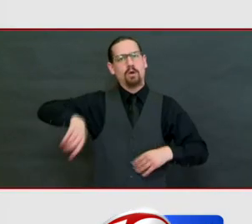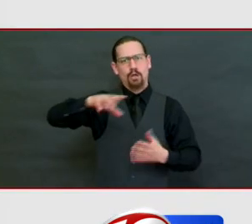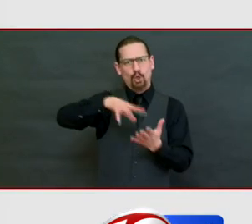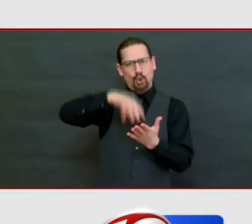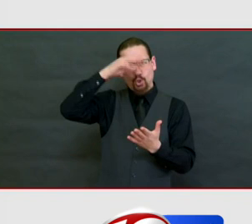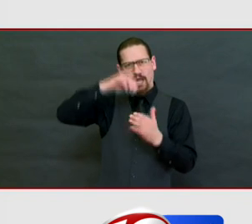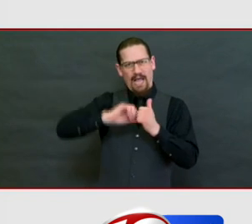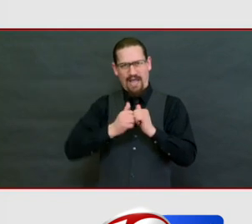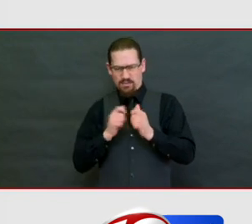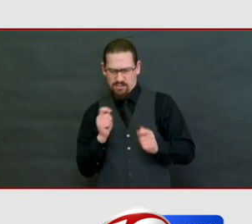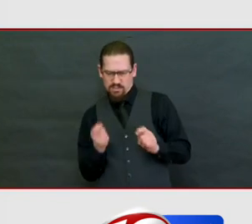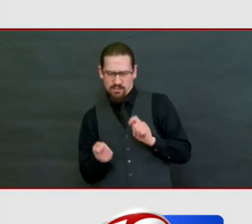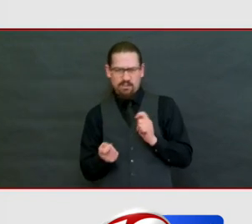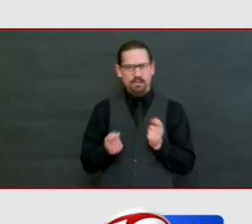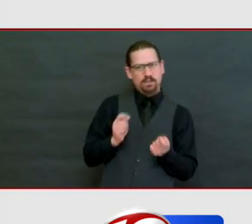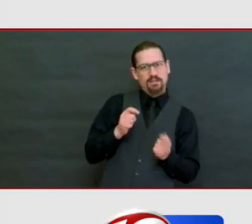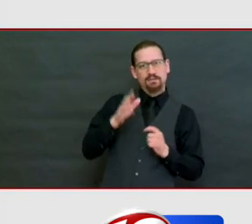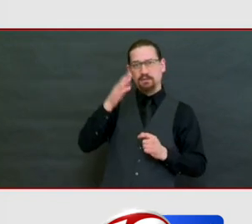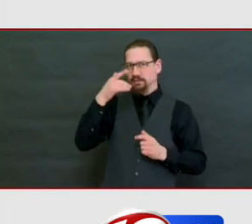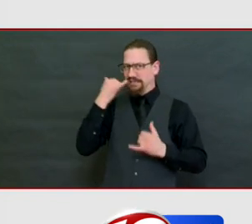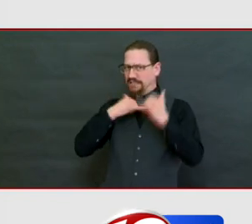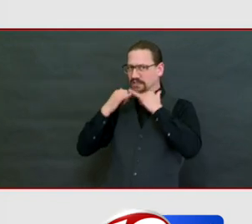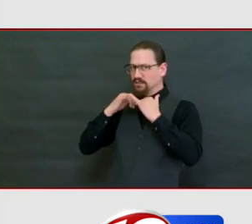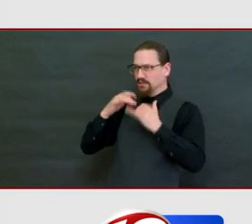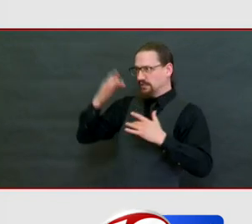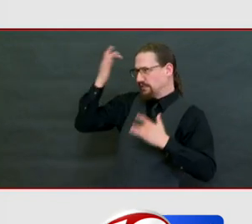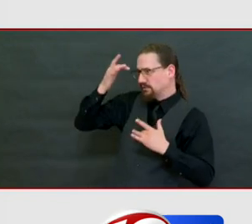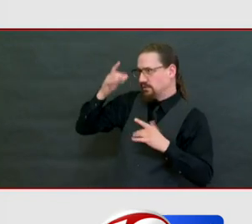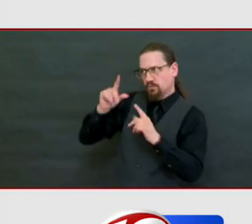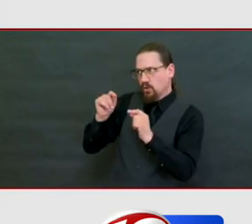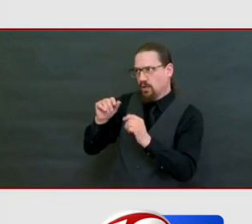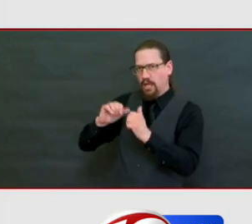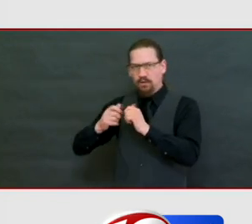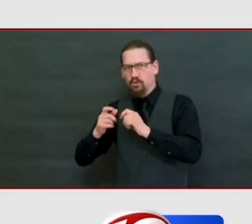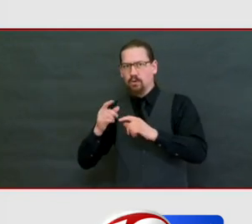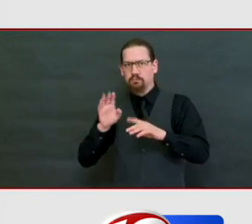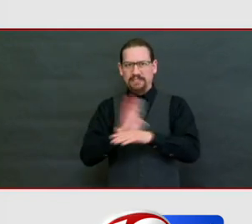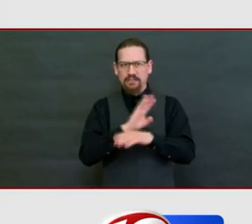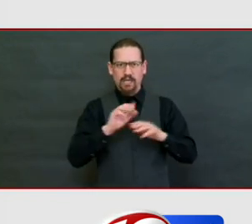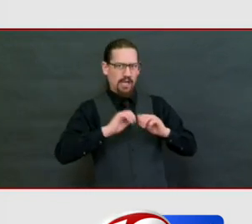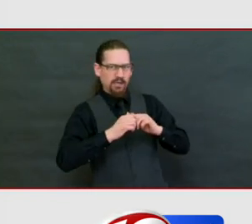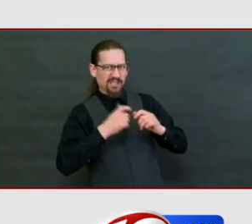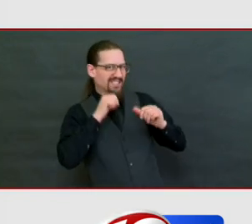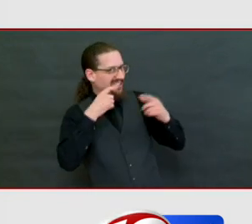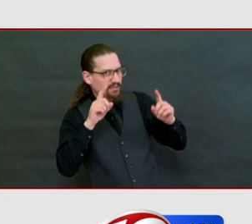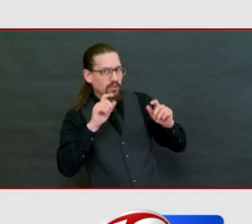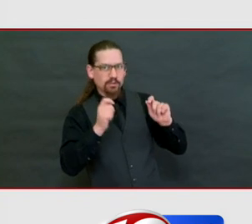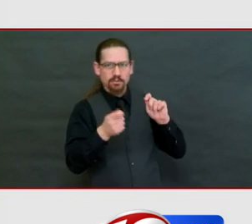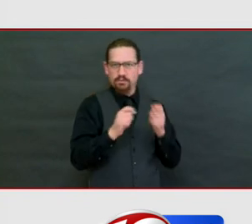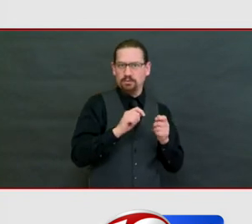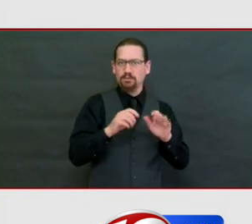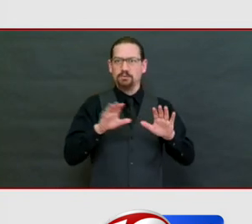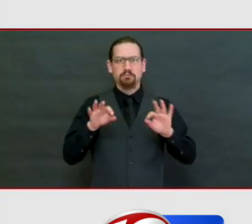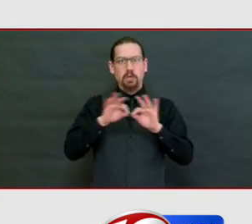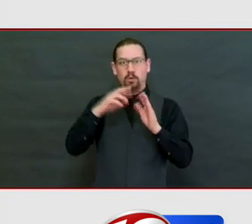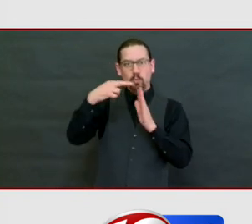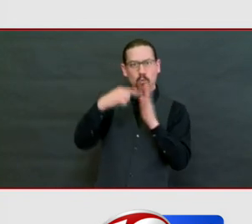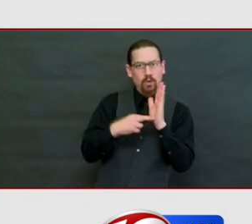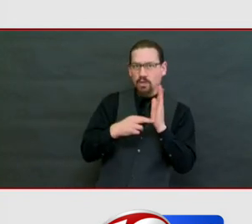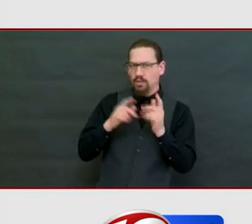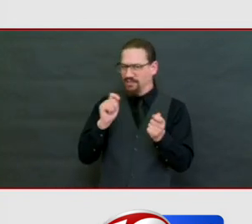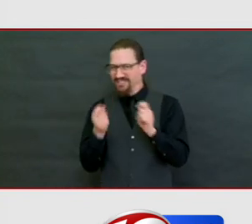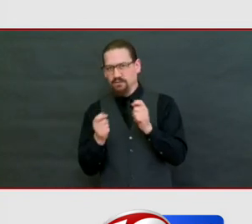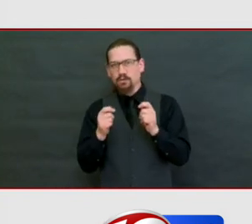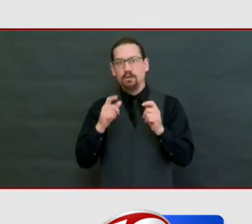working, and we'll be able to adjust our approach accordingly. We'll be able to loosen even more restrictions on businesses, increase capacity